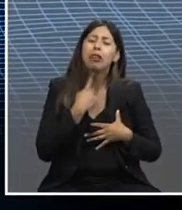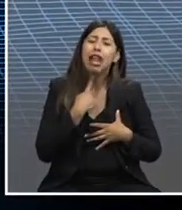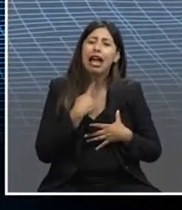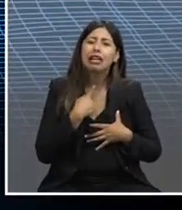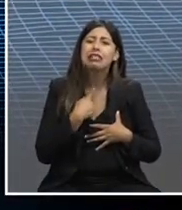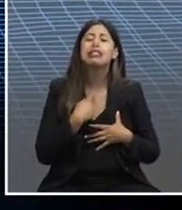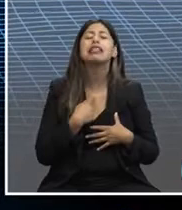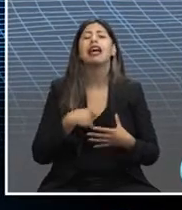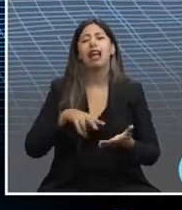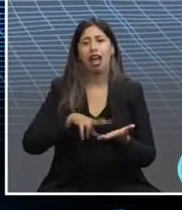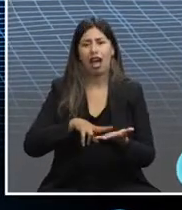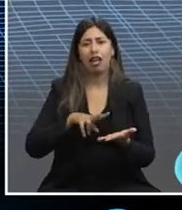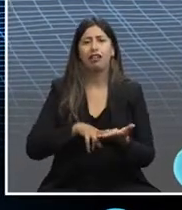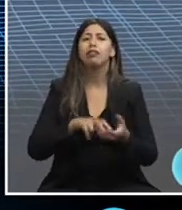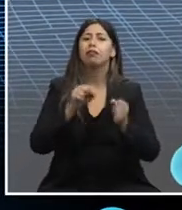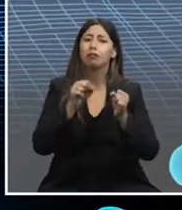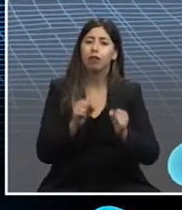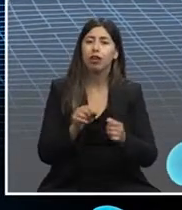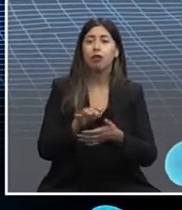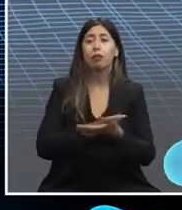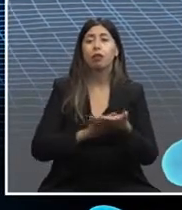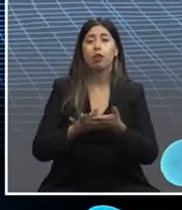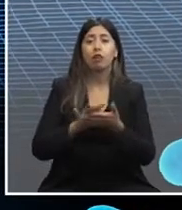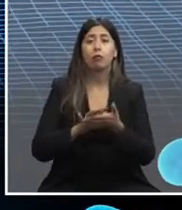virtual relationships on social networks,